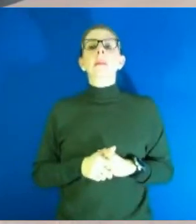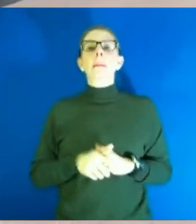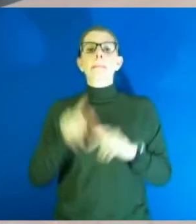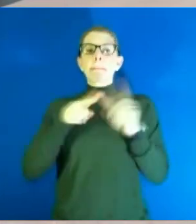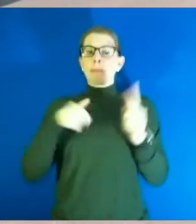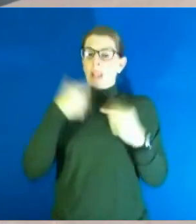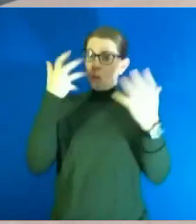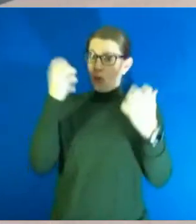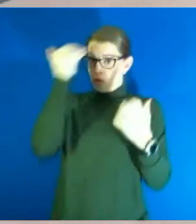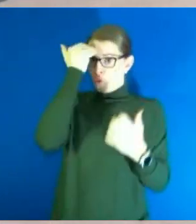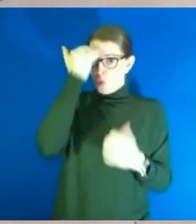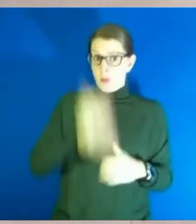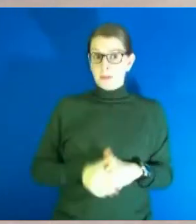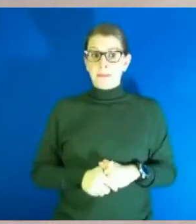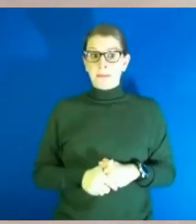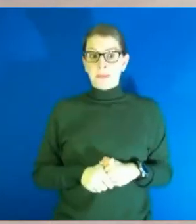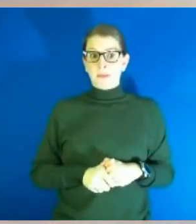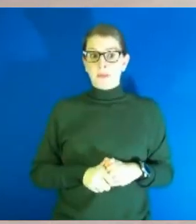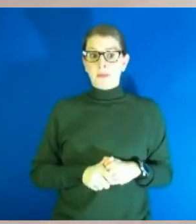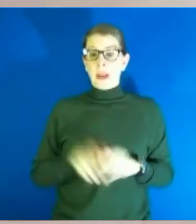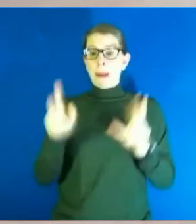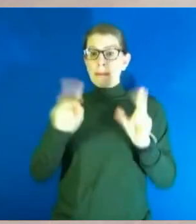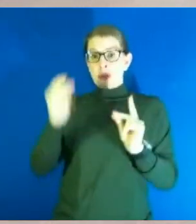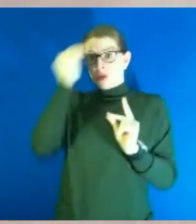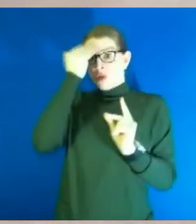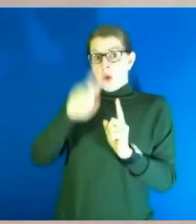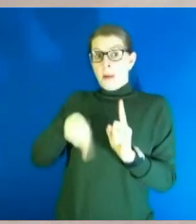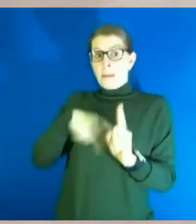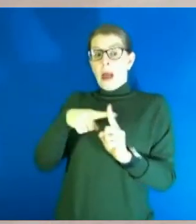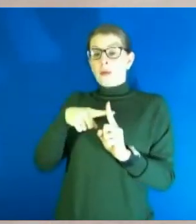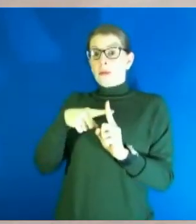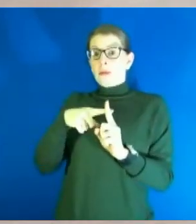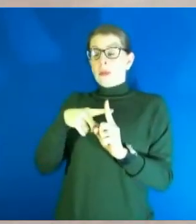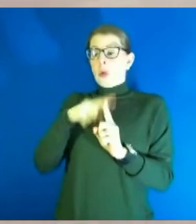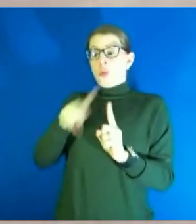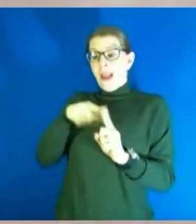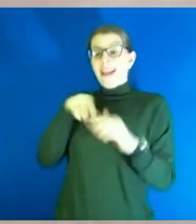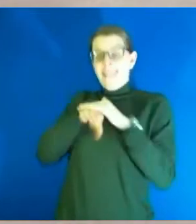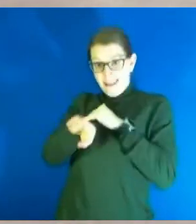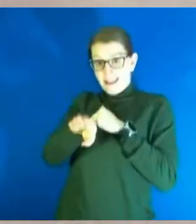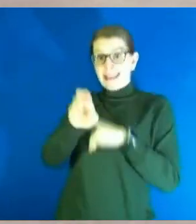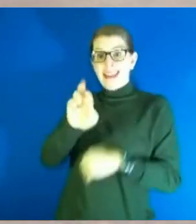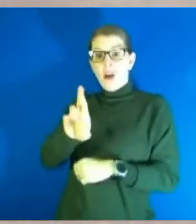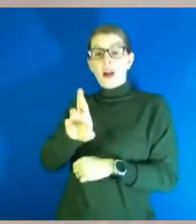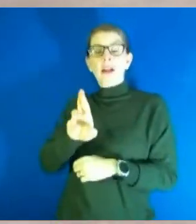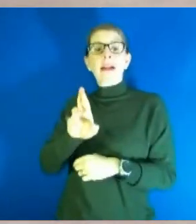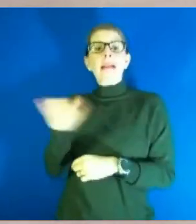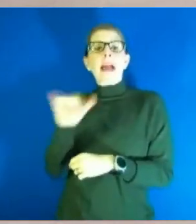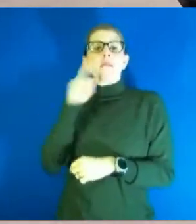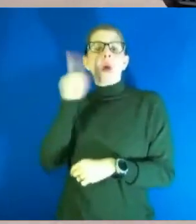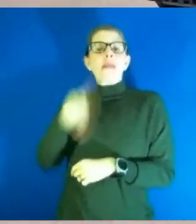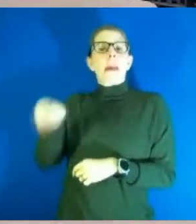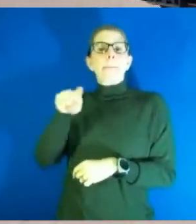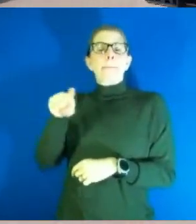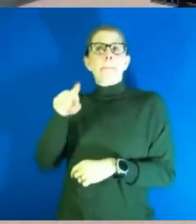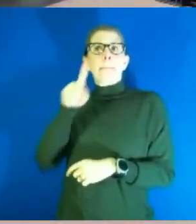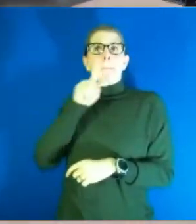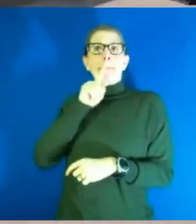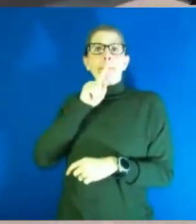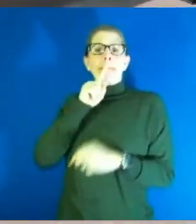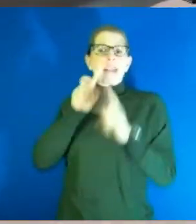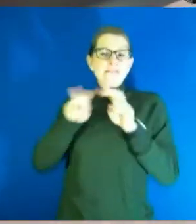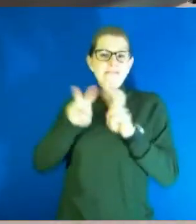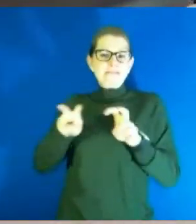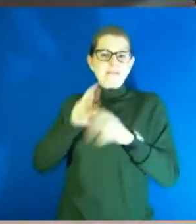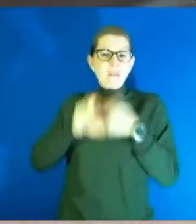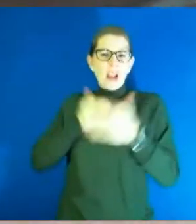what do you want people to know about when they come in? What's it going to be like for them to really think through the process of